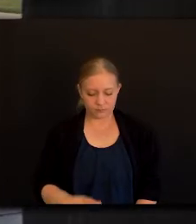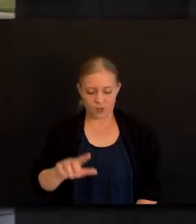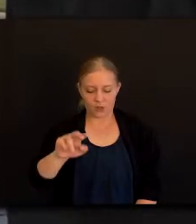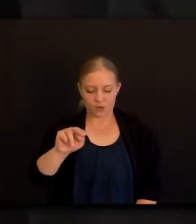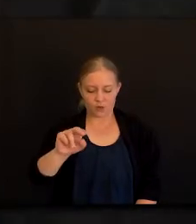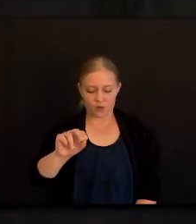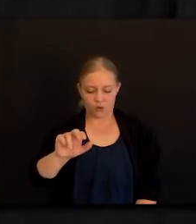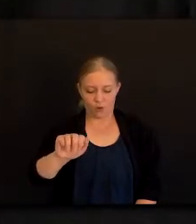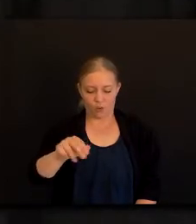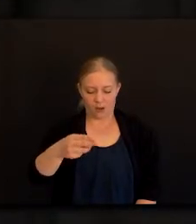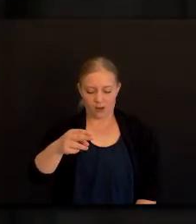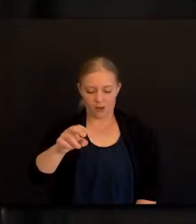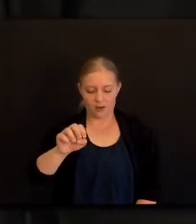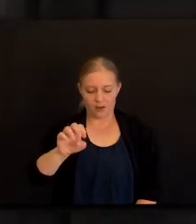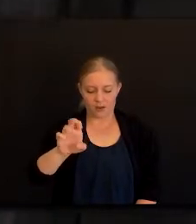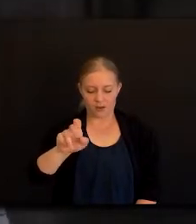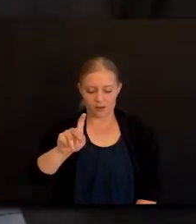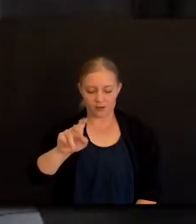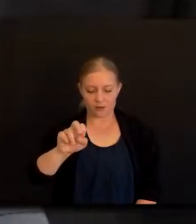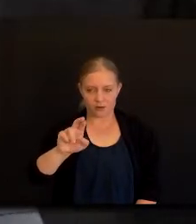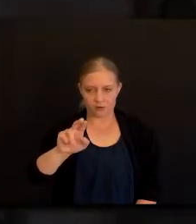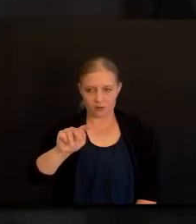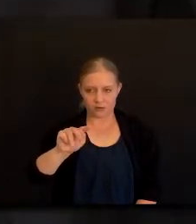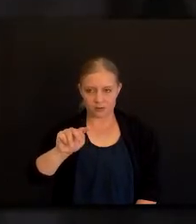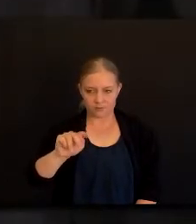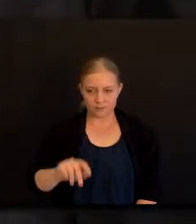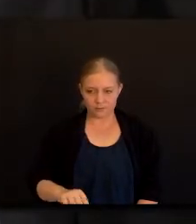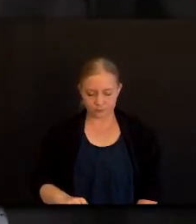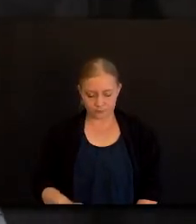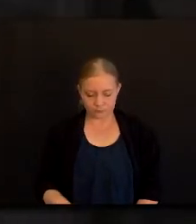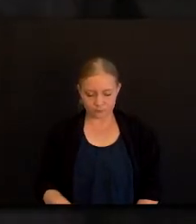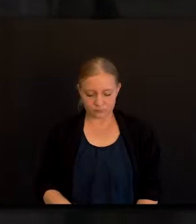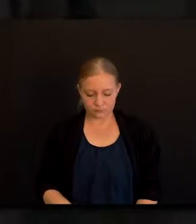Noah Michael Eckert.